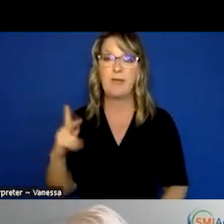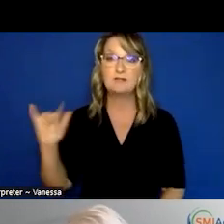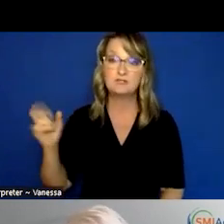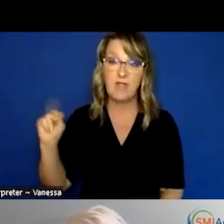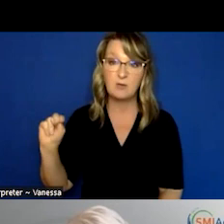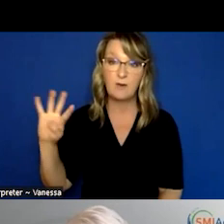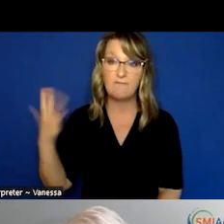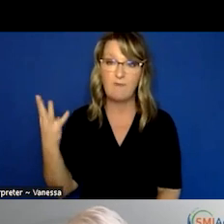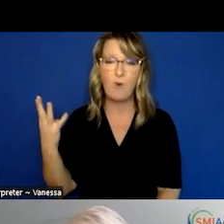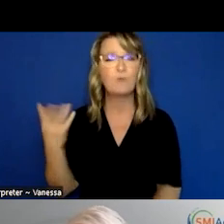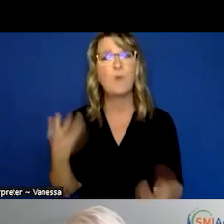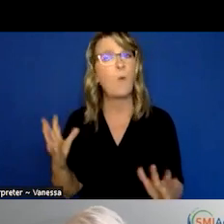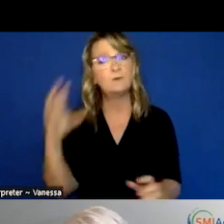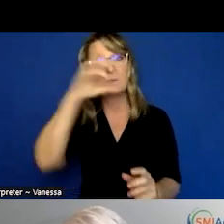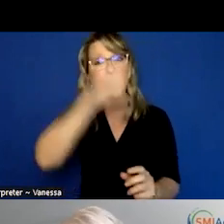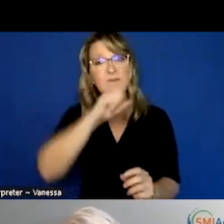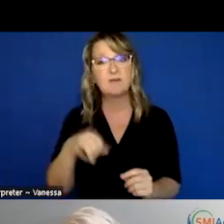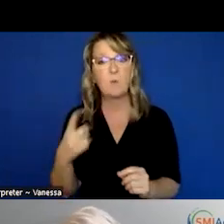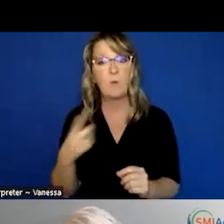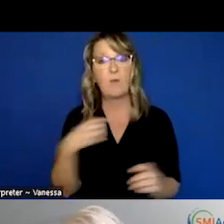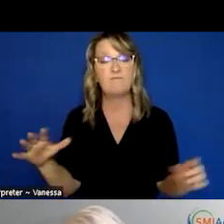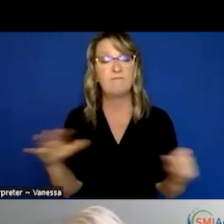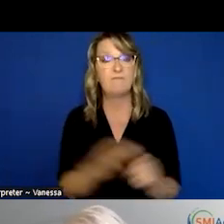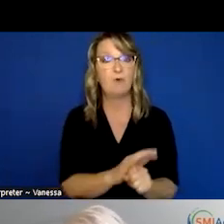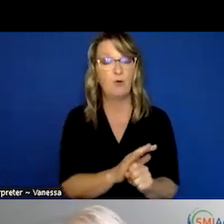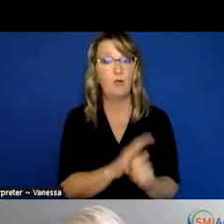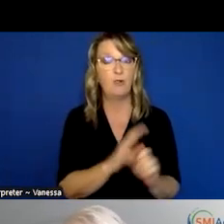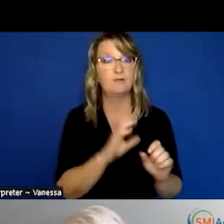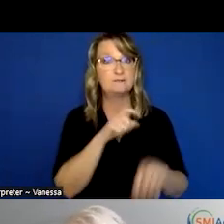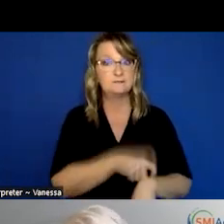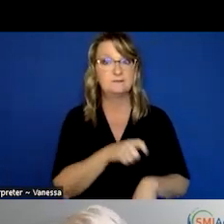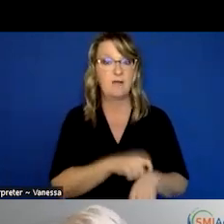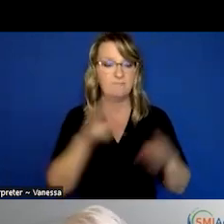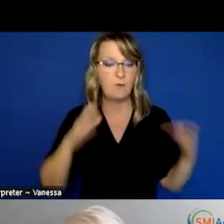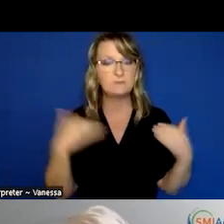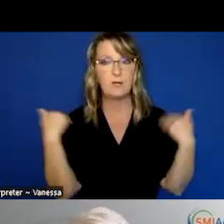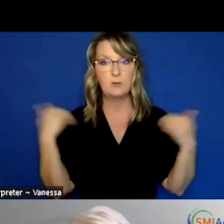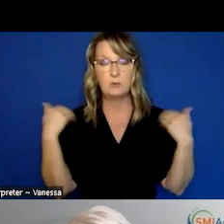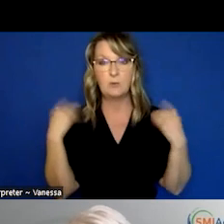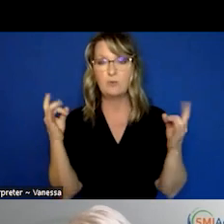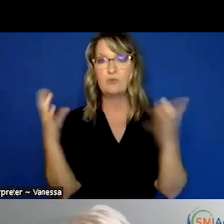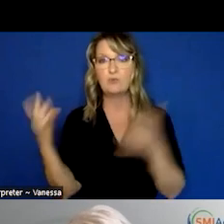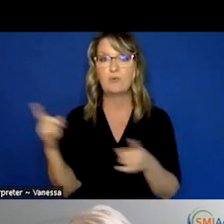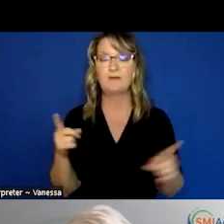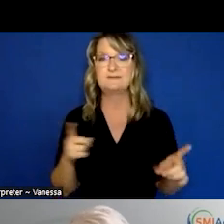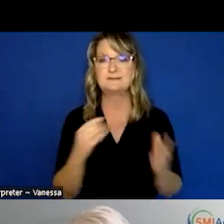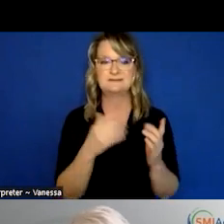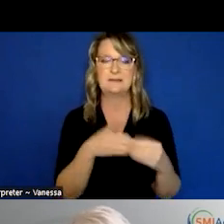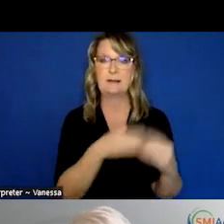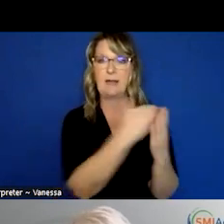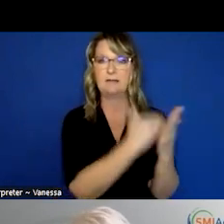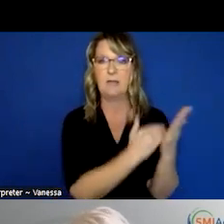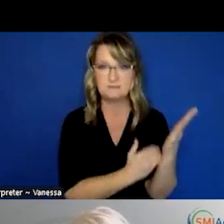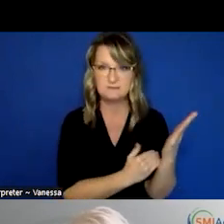because we're going to have a whole segment really focused on youth crisis guidelines. And I know a lot of you want to know about that.